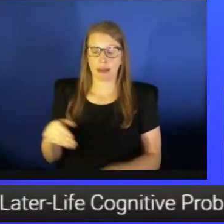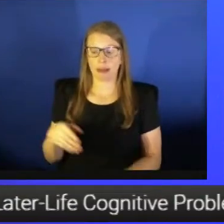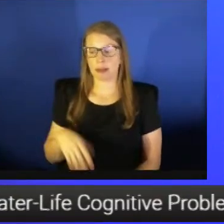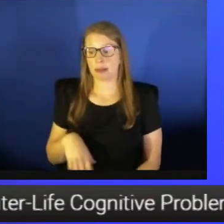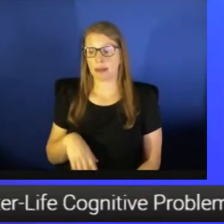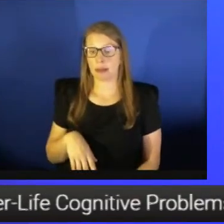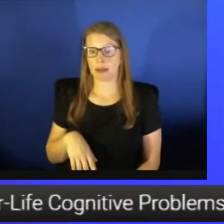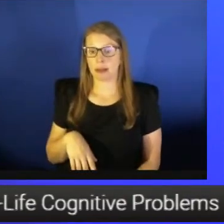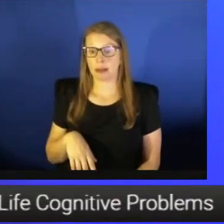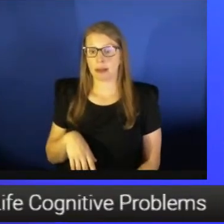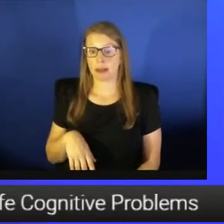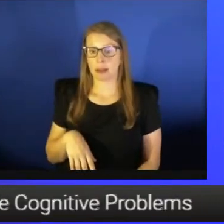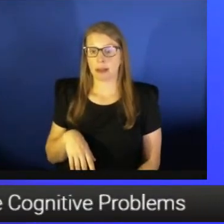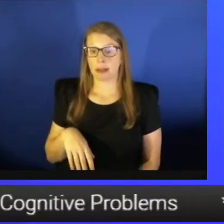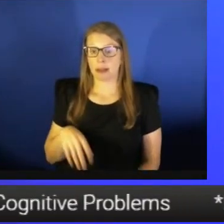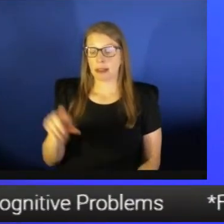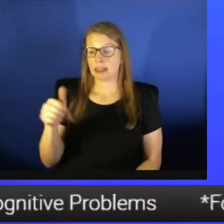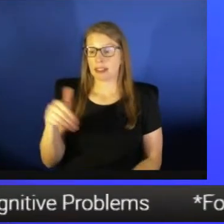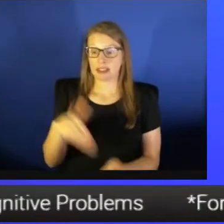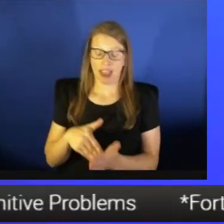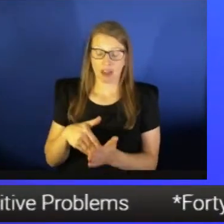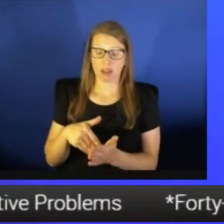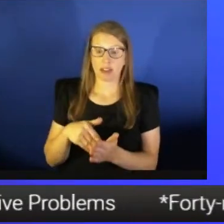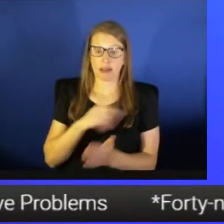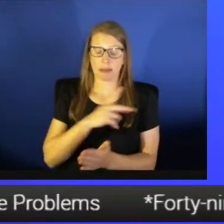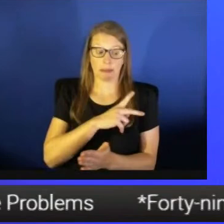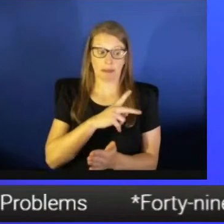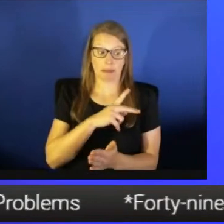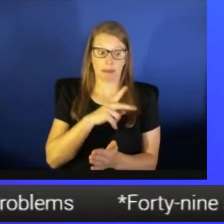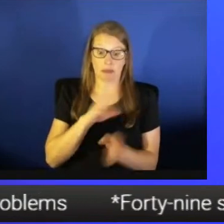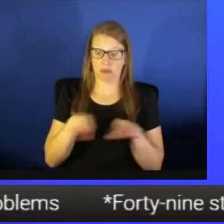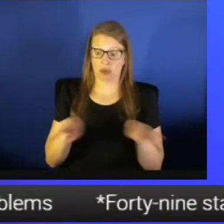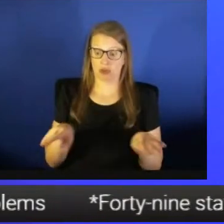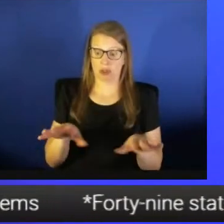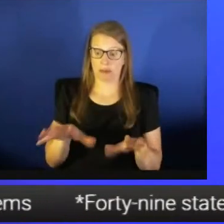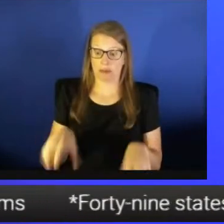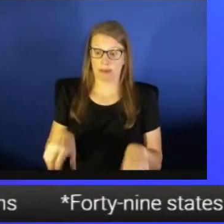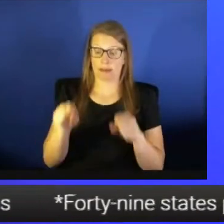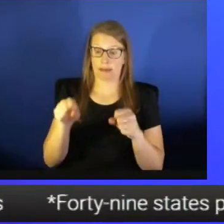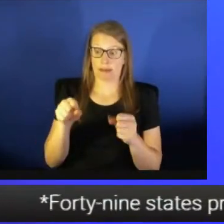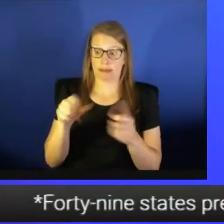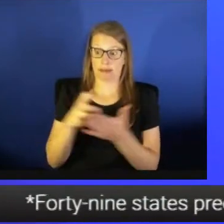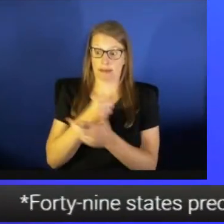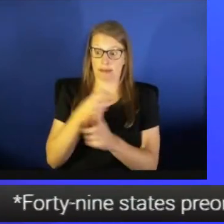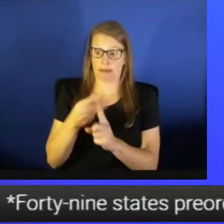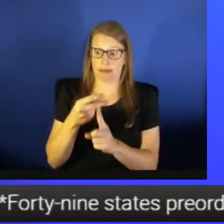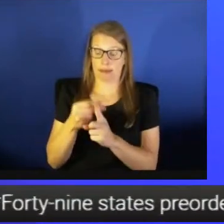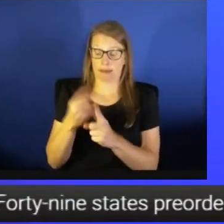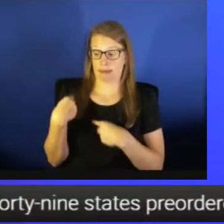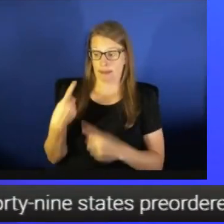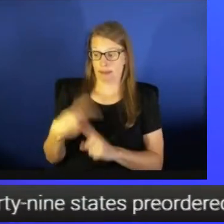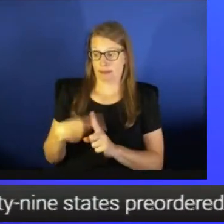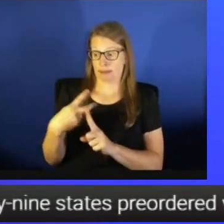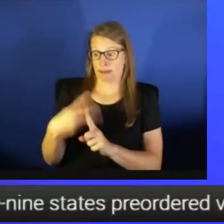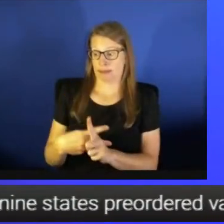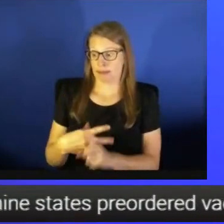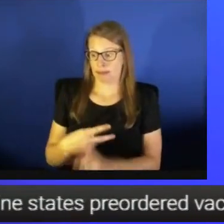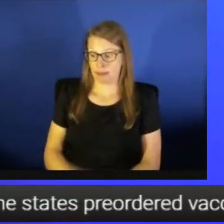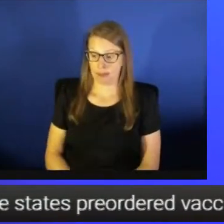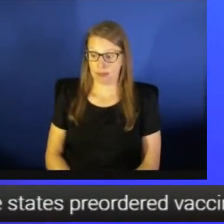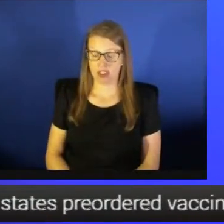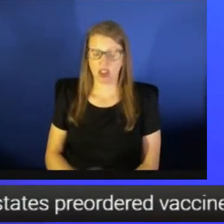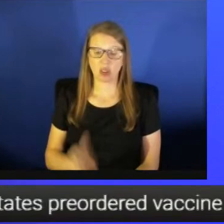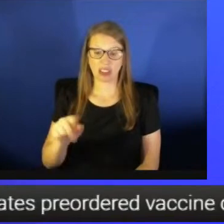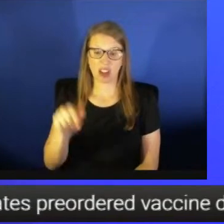in this age group been hospitalized in the past few months. And so, you know, we'll have that data eventually, and maybe even, you know,